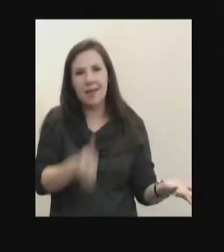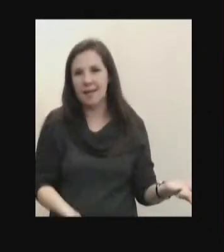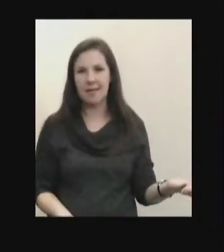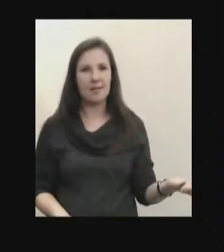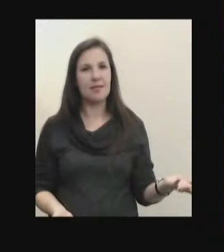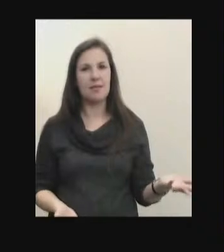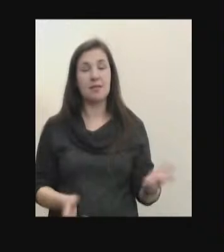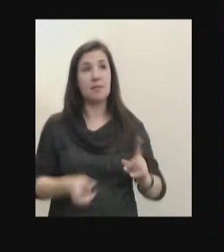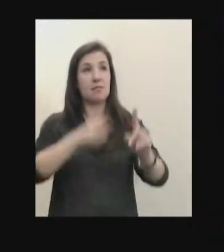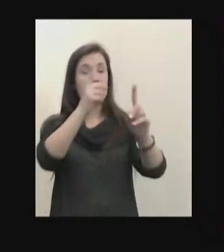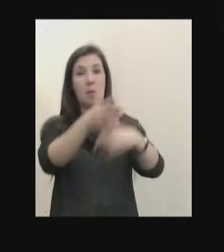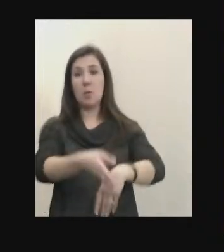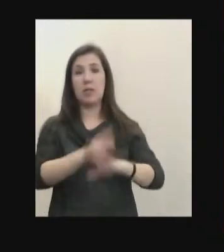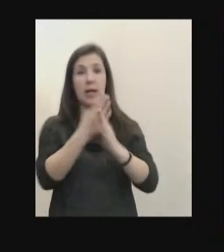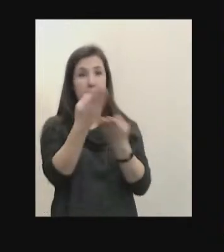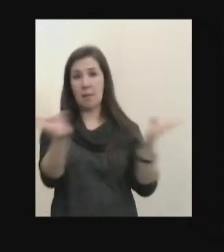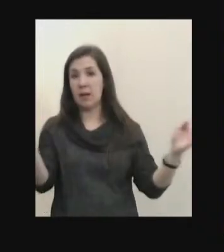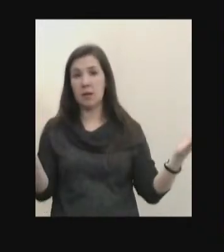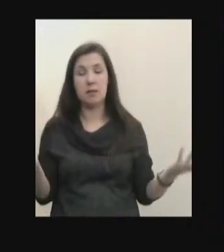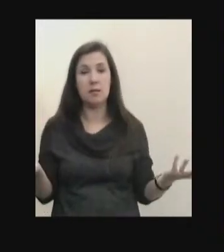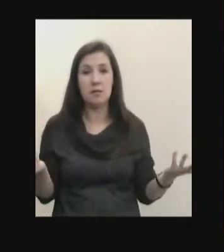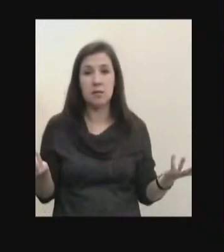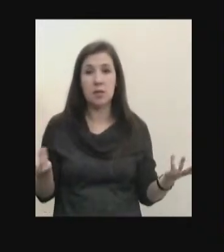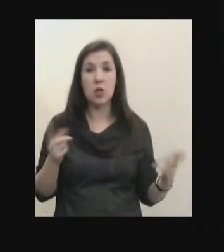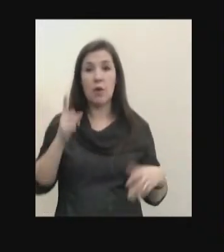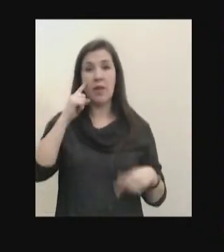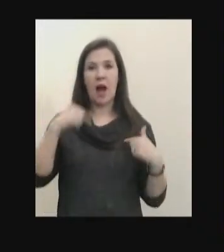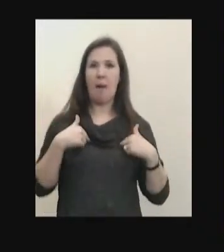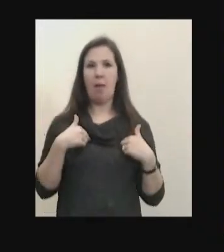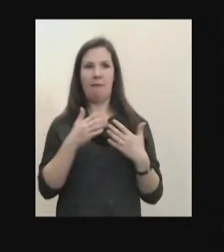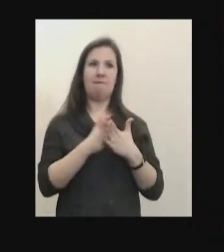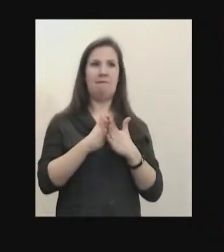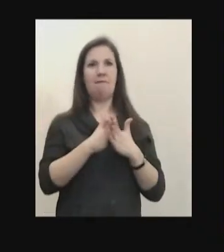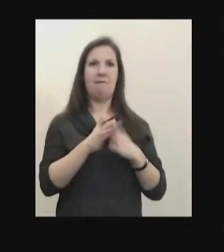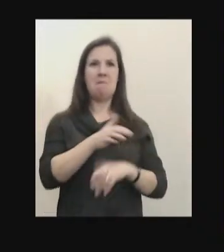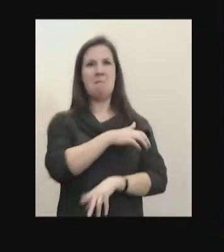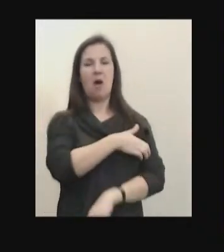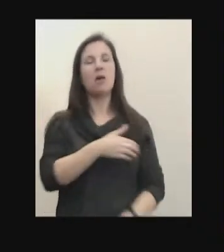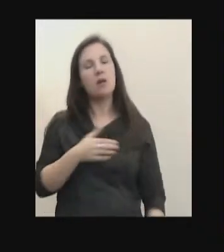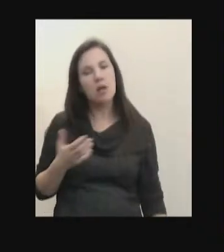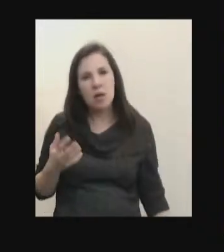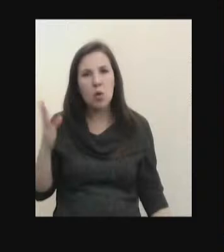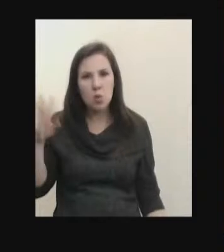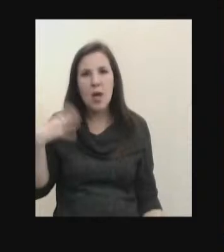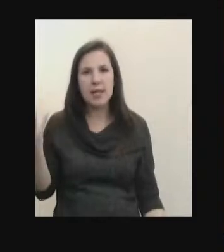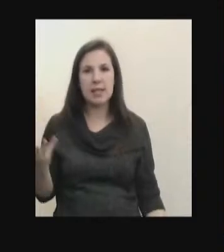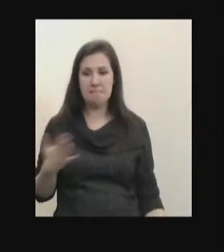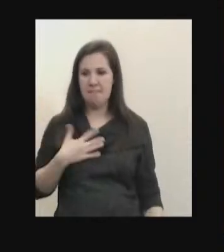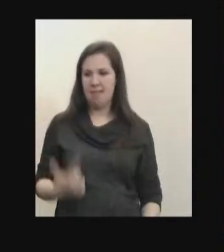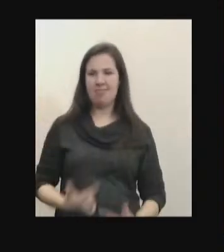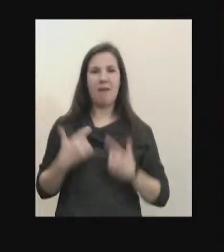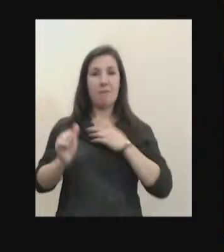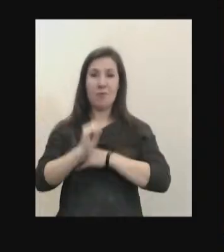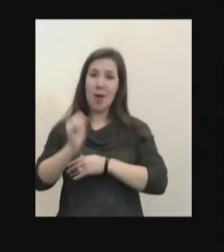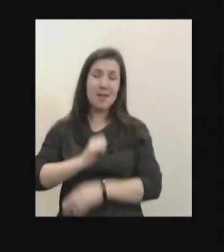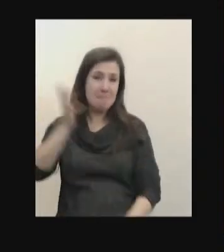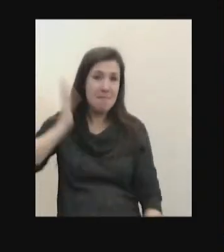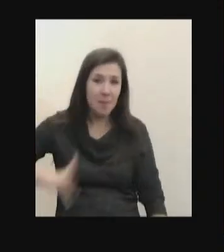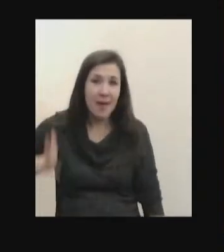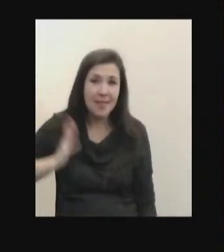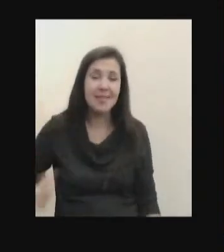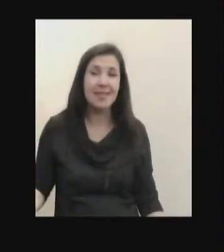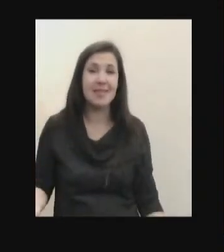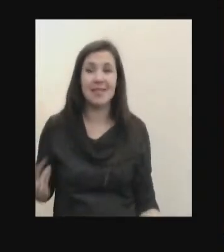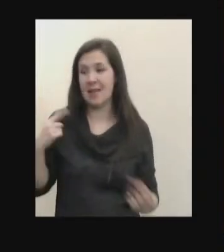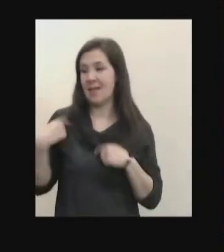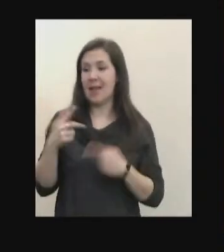public. And for those who think that I'm interested in doing this, they're crazy. I mean, I've had my life threatened in the past, and the last 36